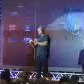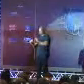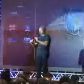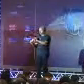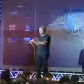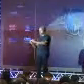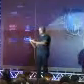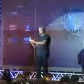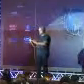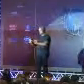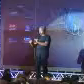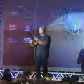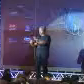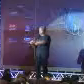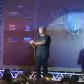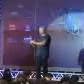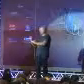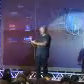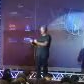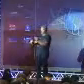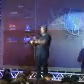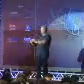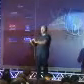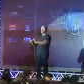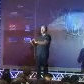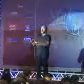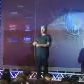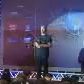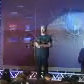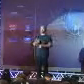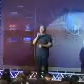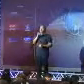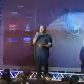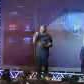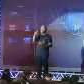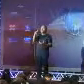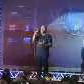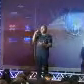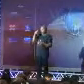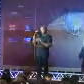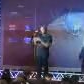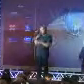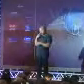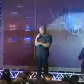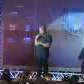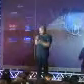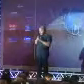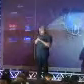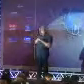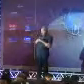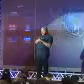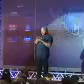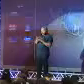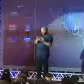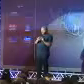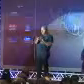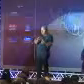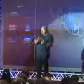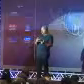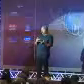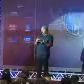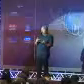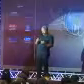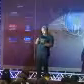doing research, you can do your research faster because you no longer have to write all of the software to do